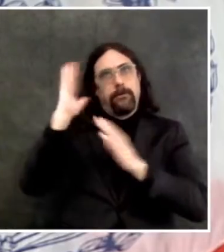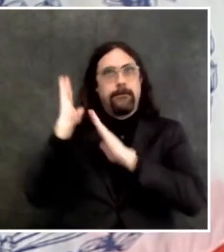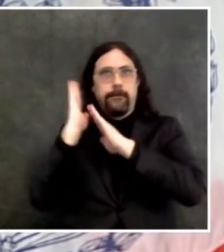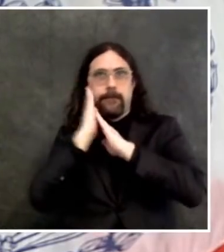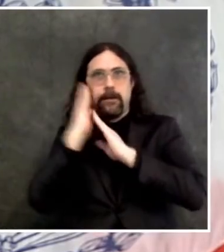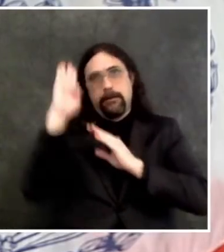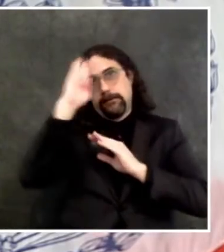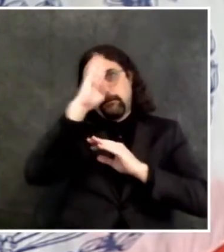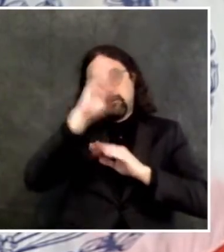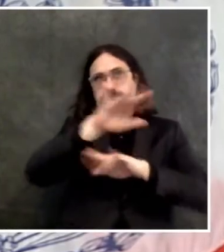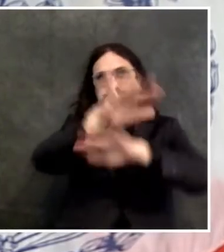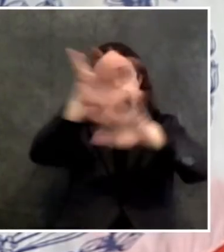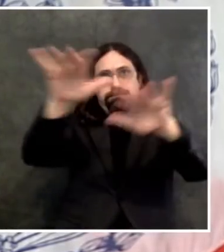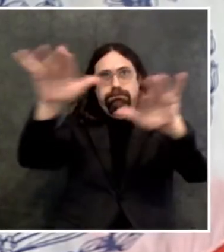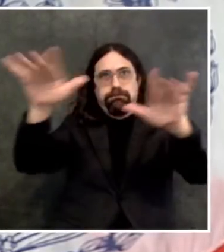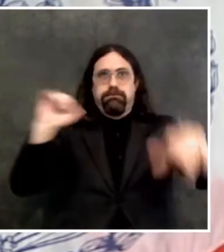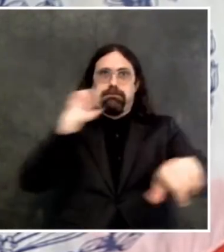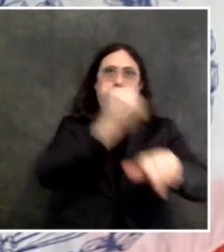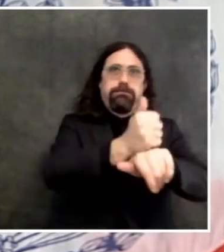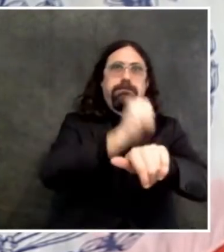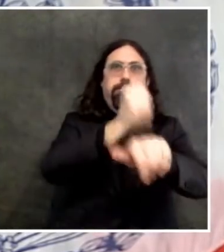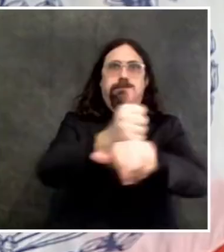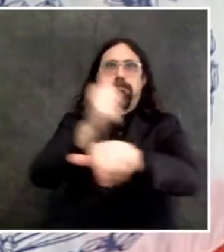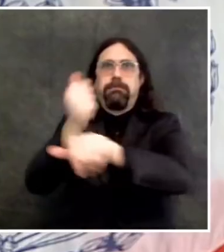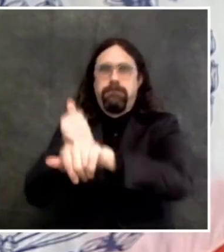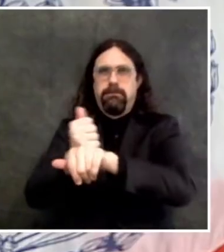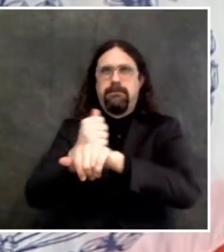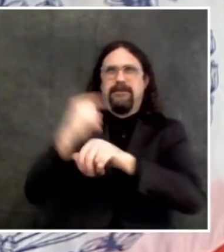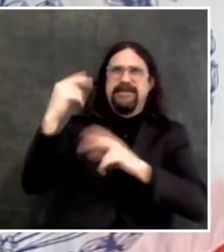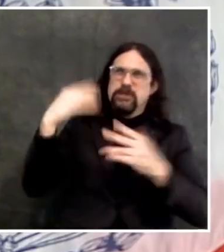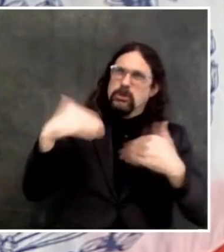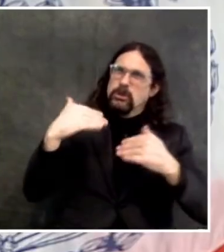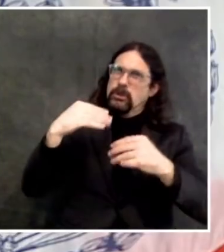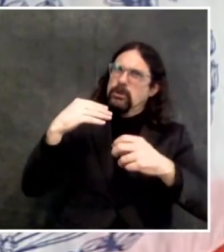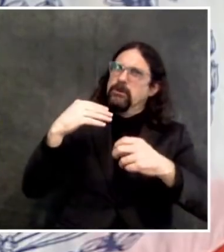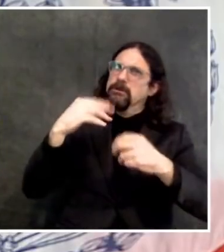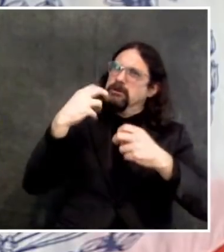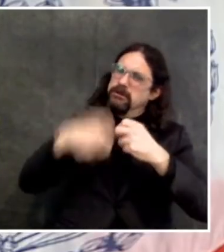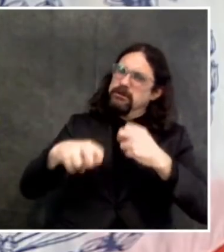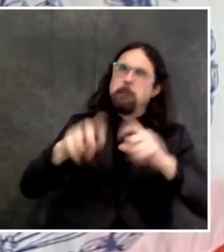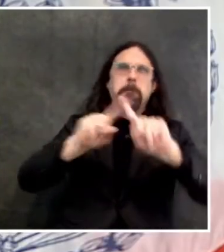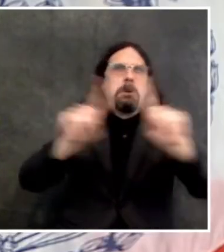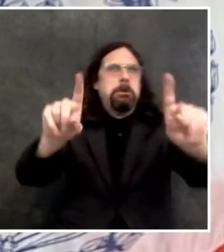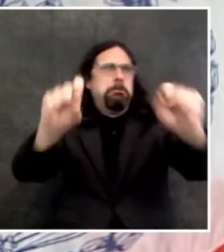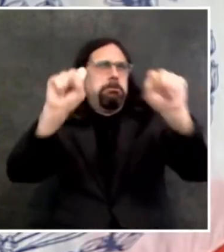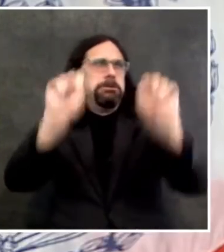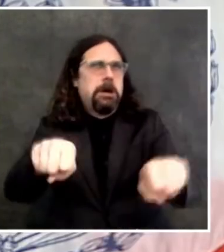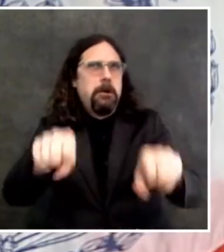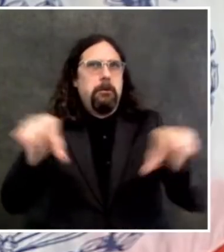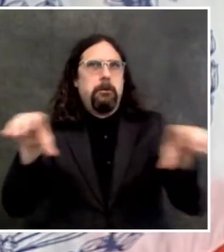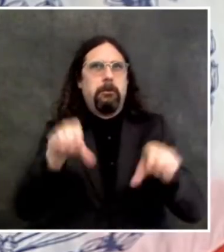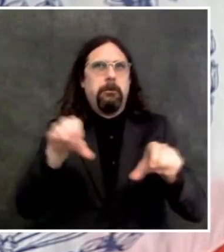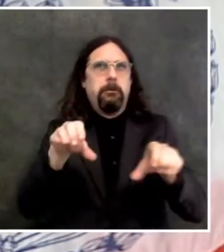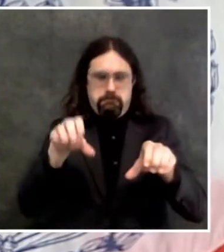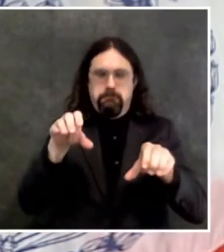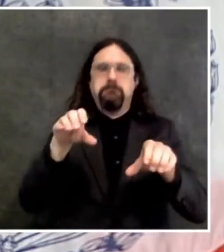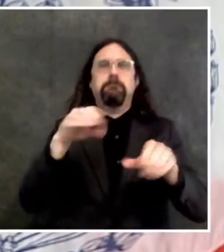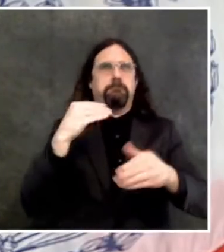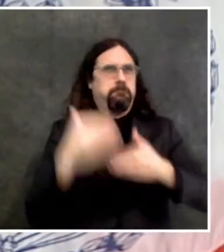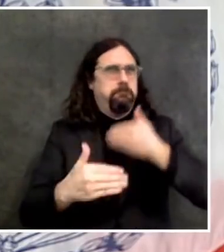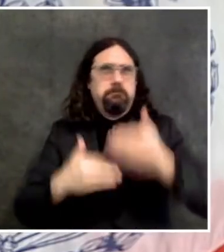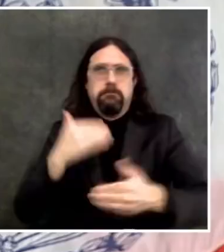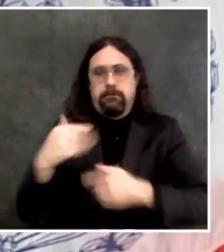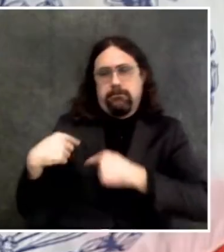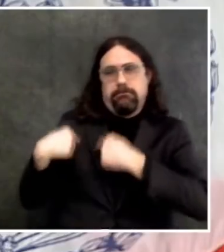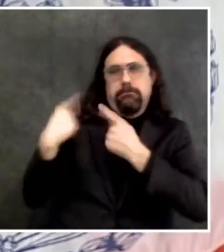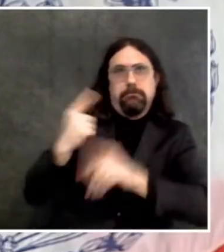taking a huge number of public spaces, converting them, hotels by the dozen, that we can actually build